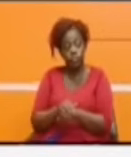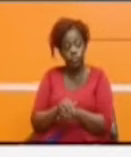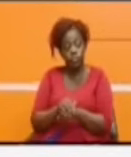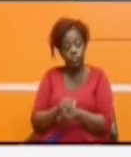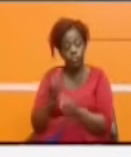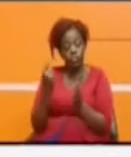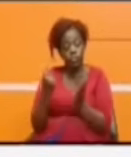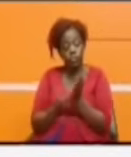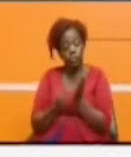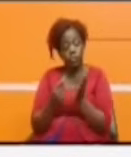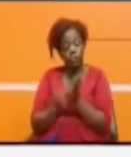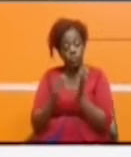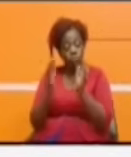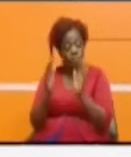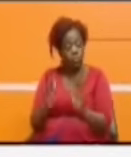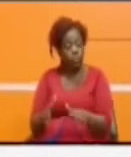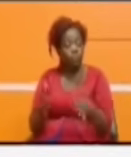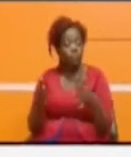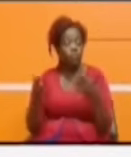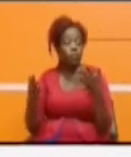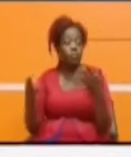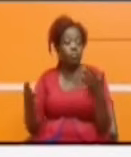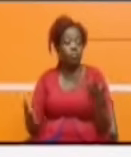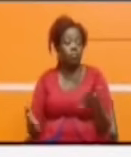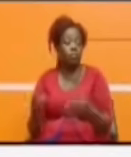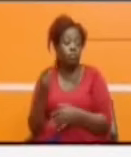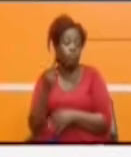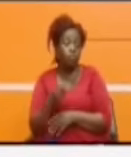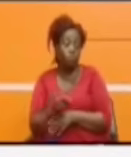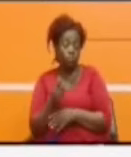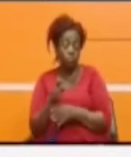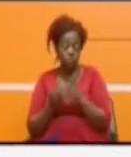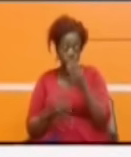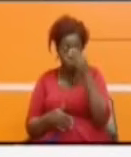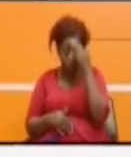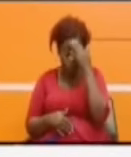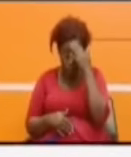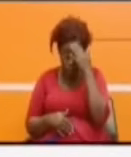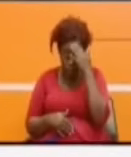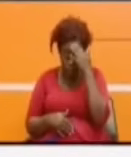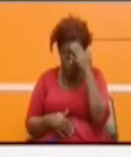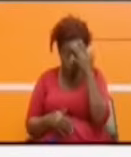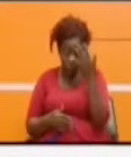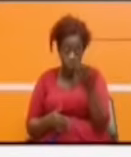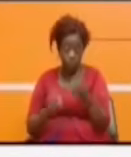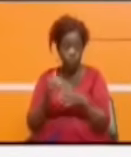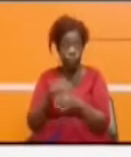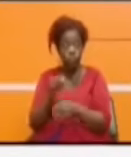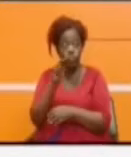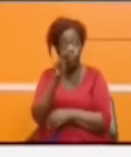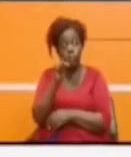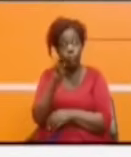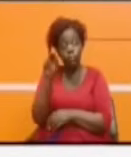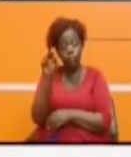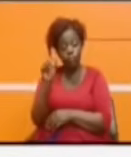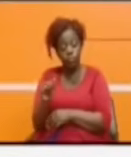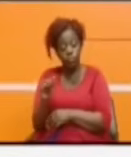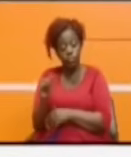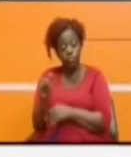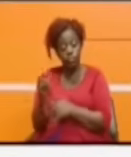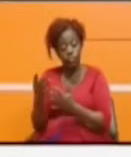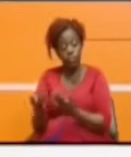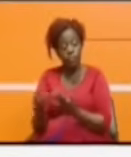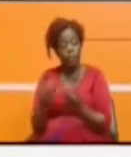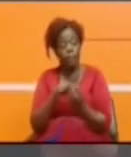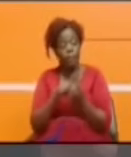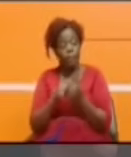patriotic Ugandans led by you, Your Excellency, in the NRA armed struggle,